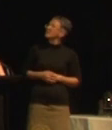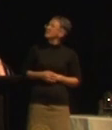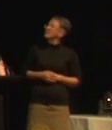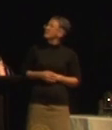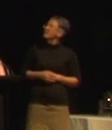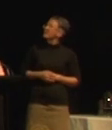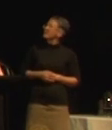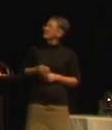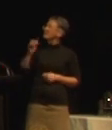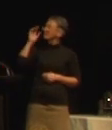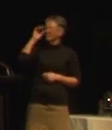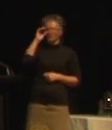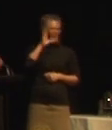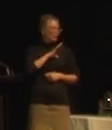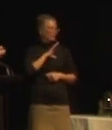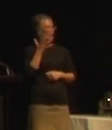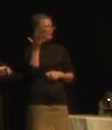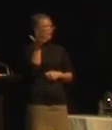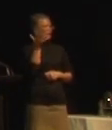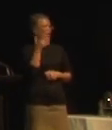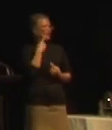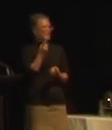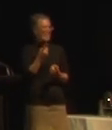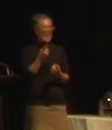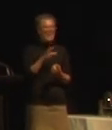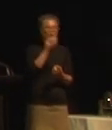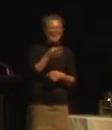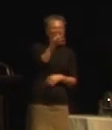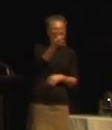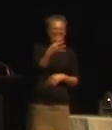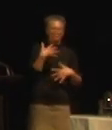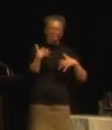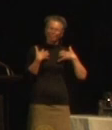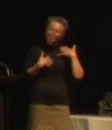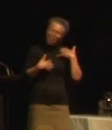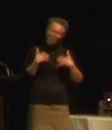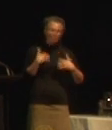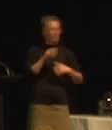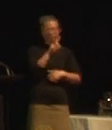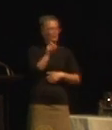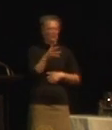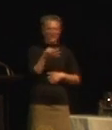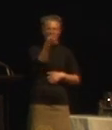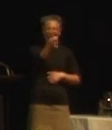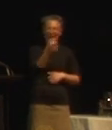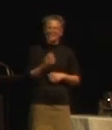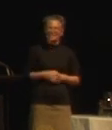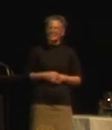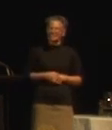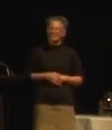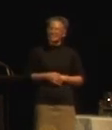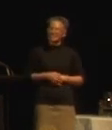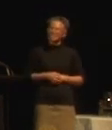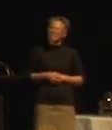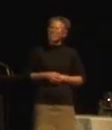vectors, which is fancy speak for you can ask it really, really interesting questions. Got examples?